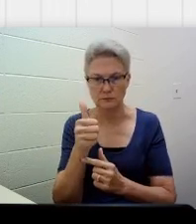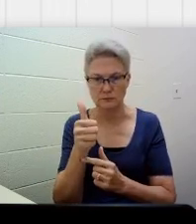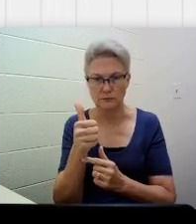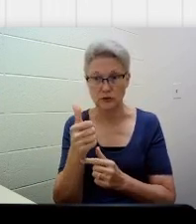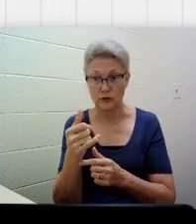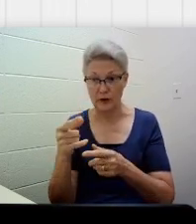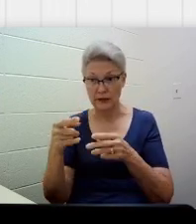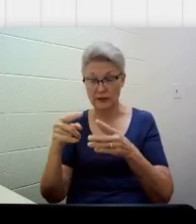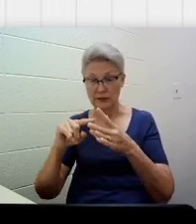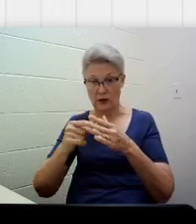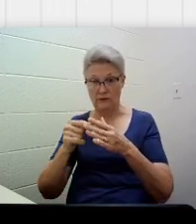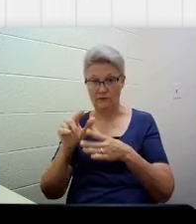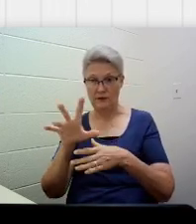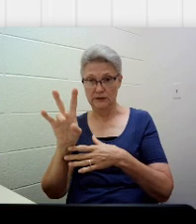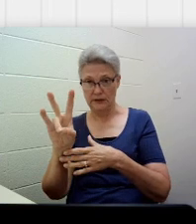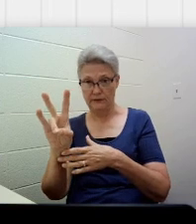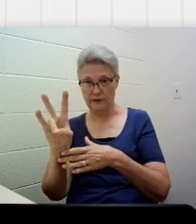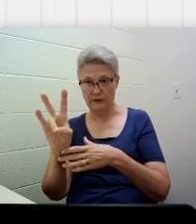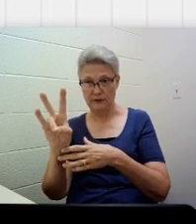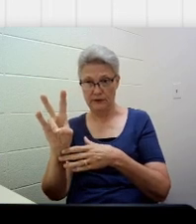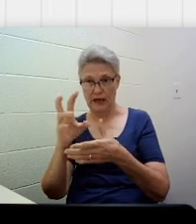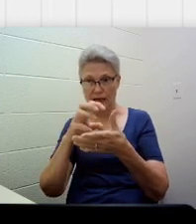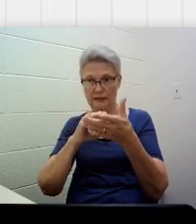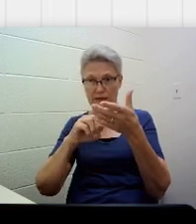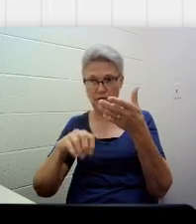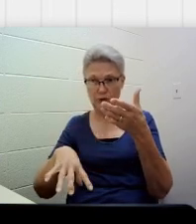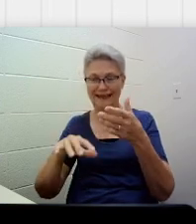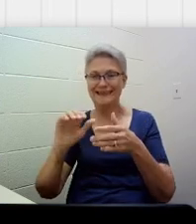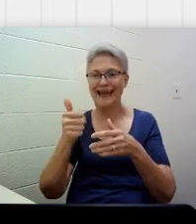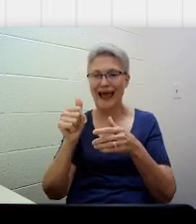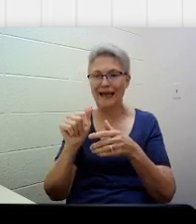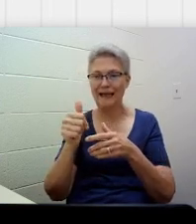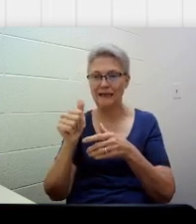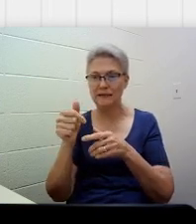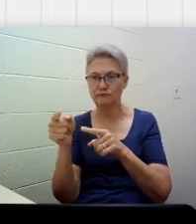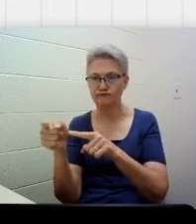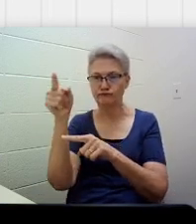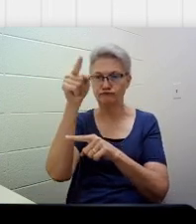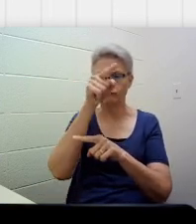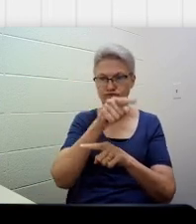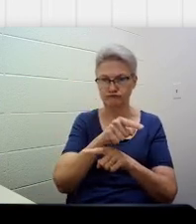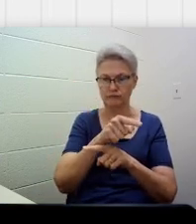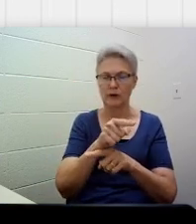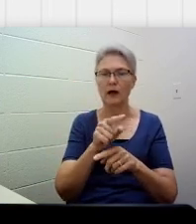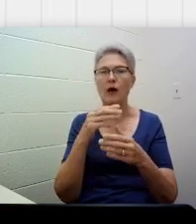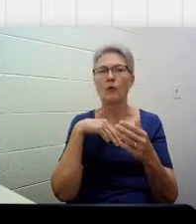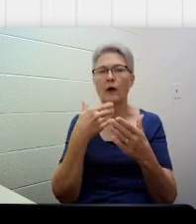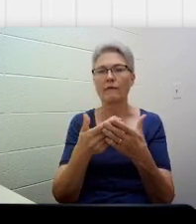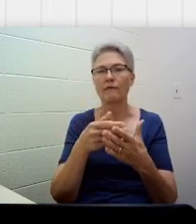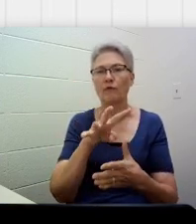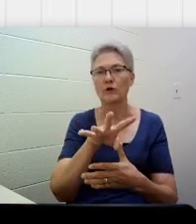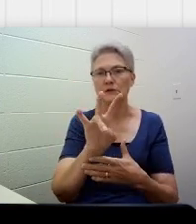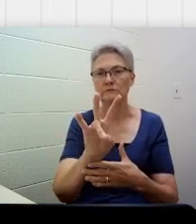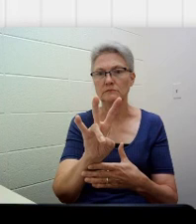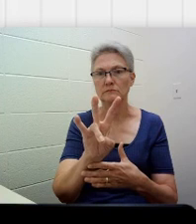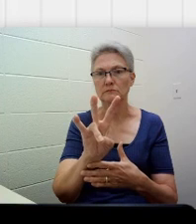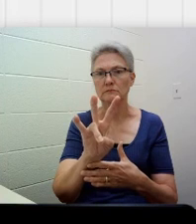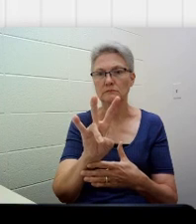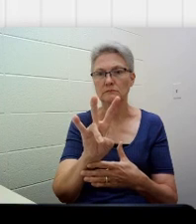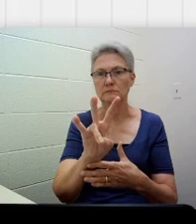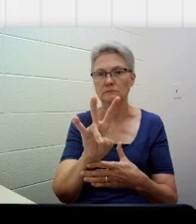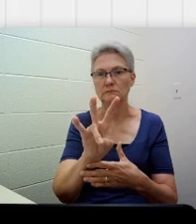So if I start at 57 and I take away a group of 10, I get to 47.